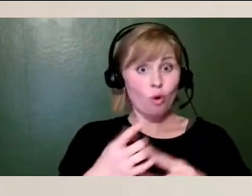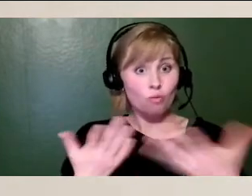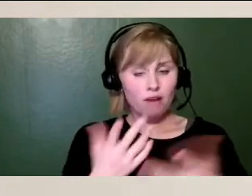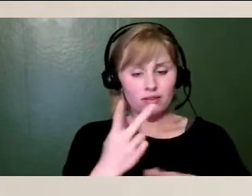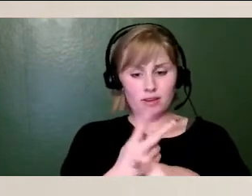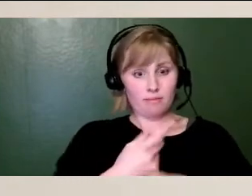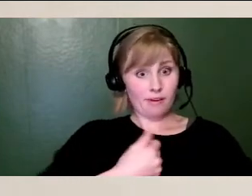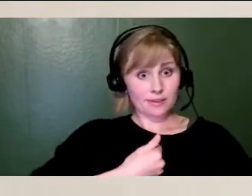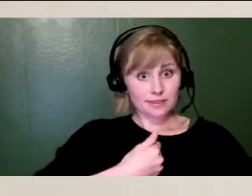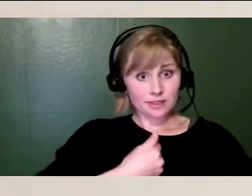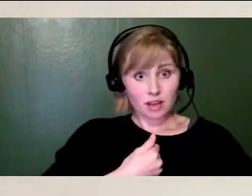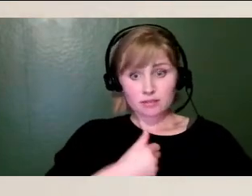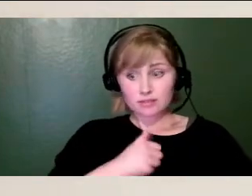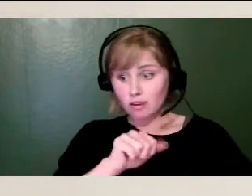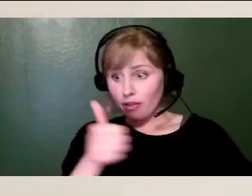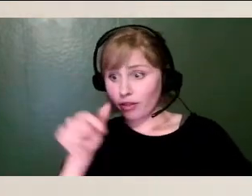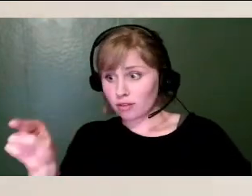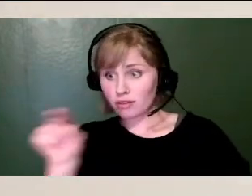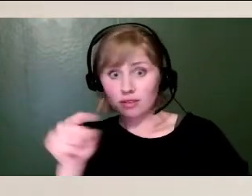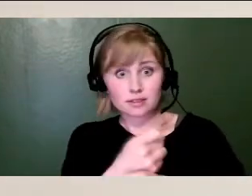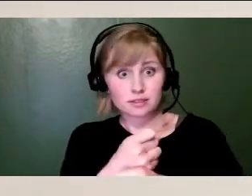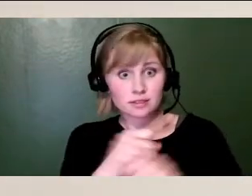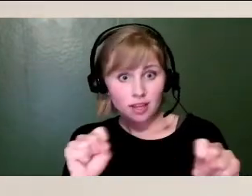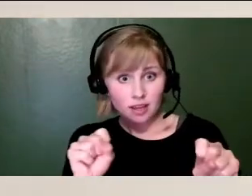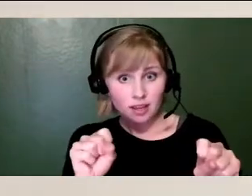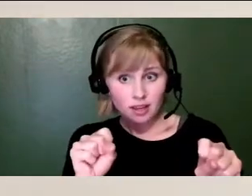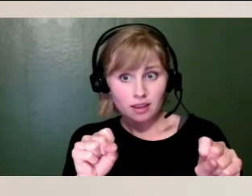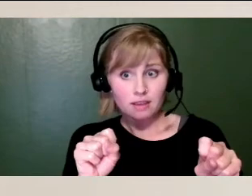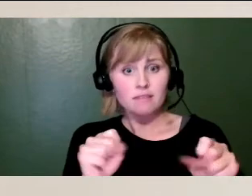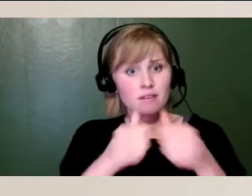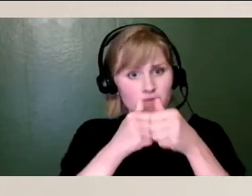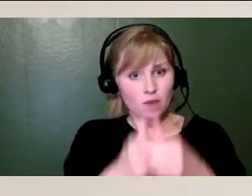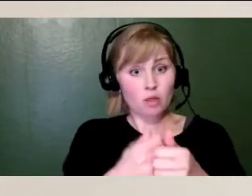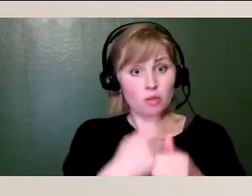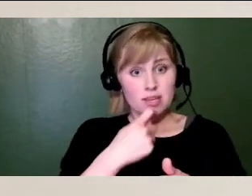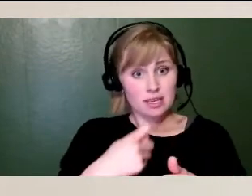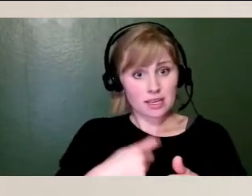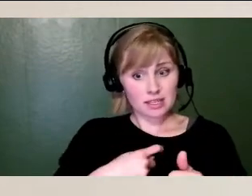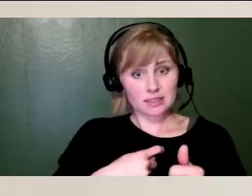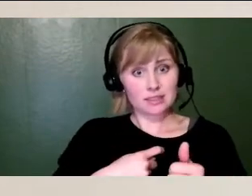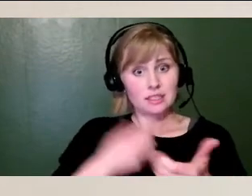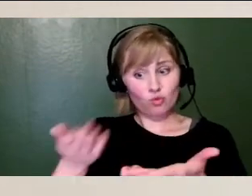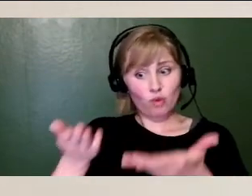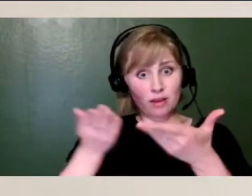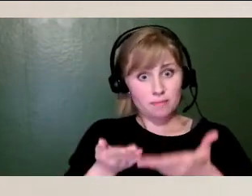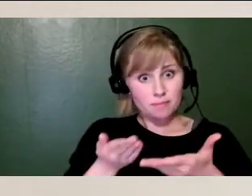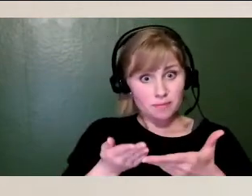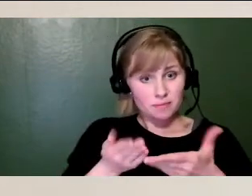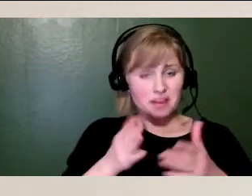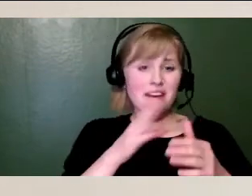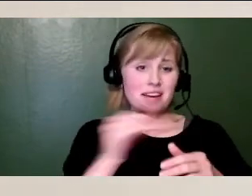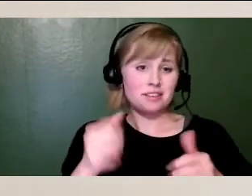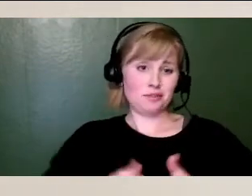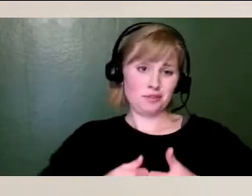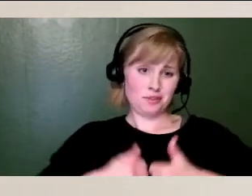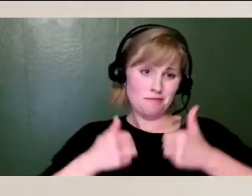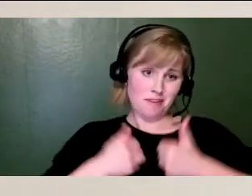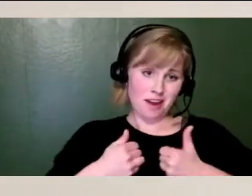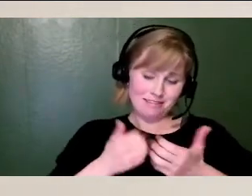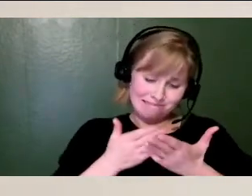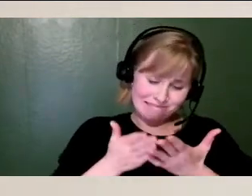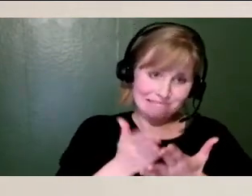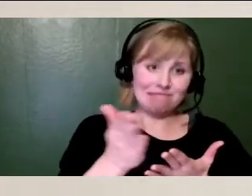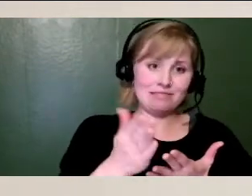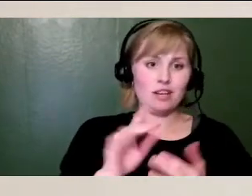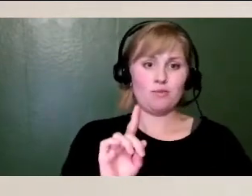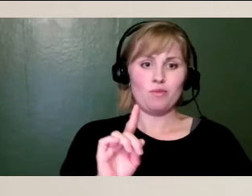health recommendations, and survive 1L. On a serious note, I've often wondered how our unique